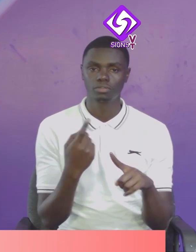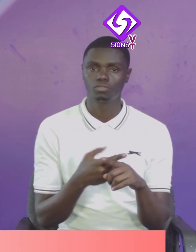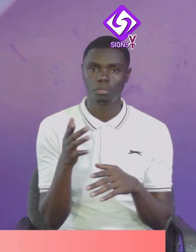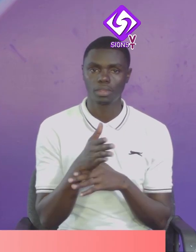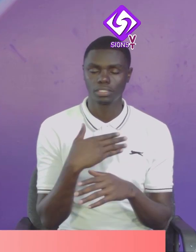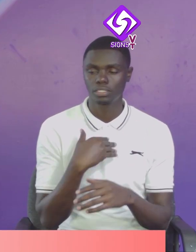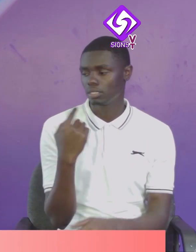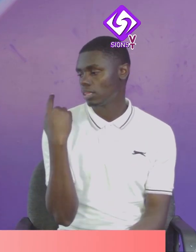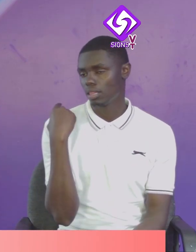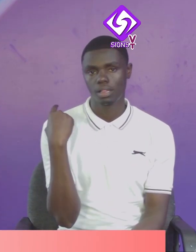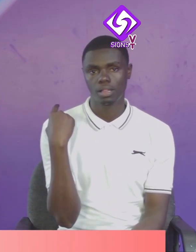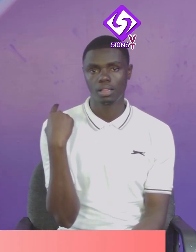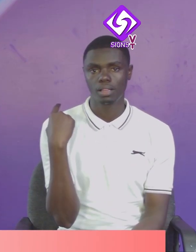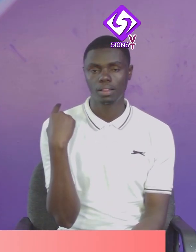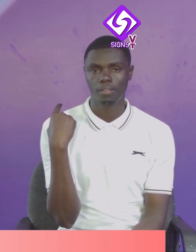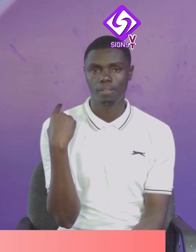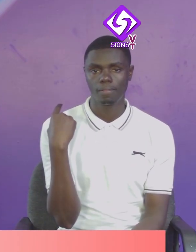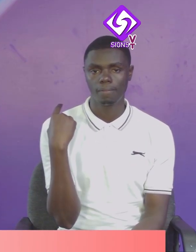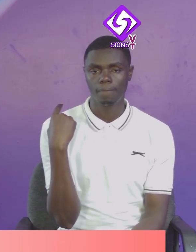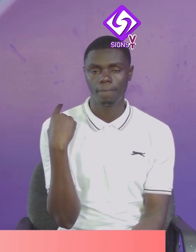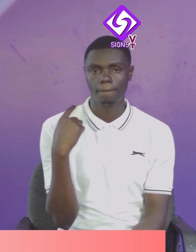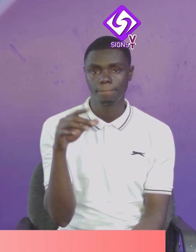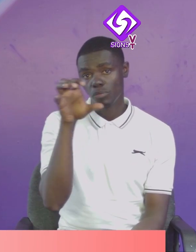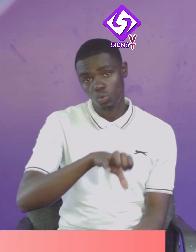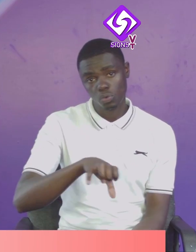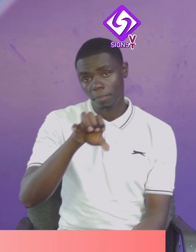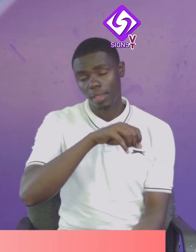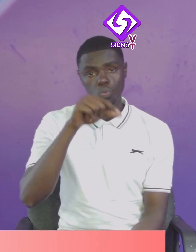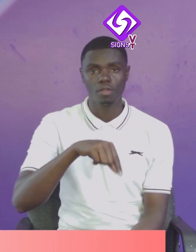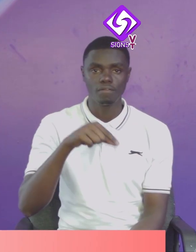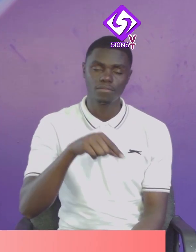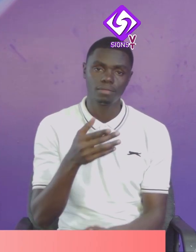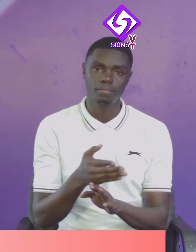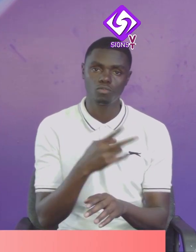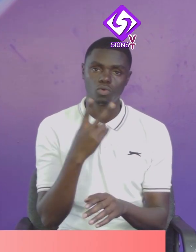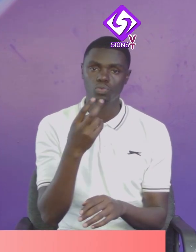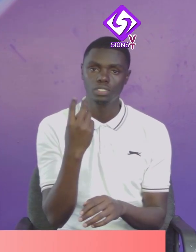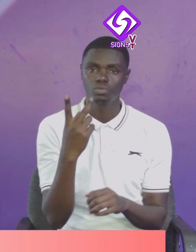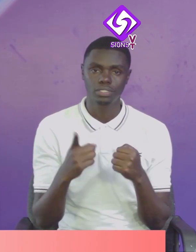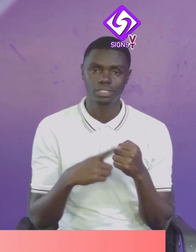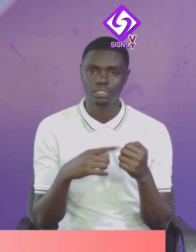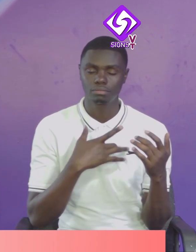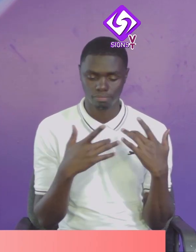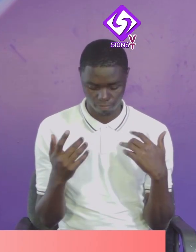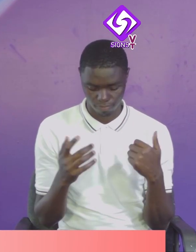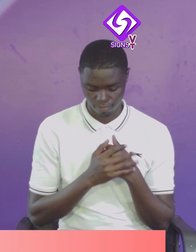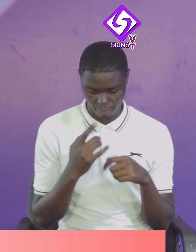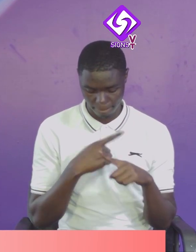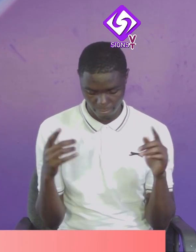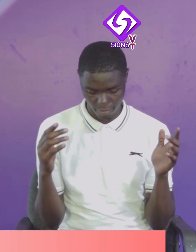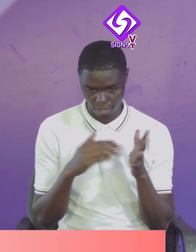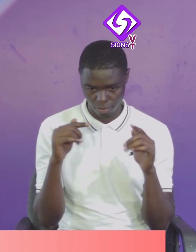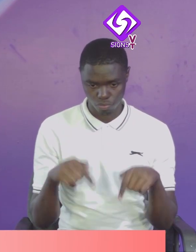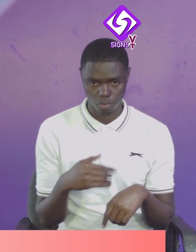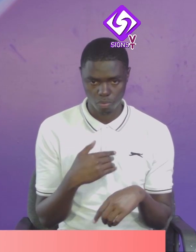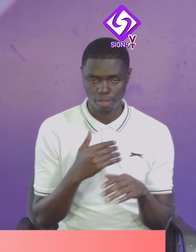and yesterday, Friday, as far as the European qualifications ahead of the World Cup 2026 is concerned. But then again, also today we